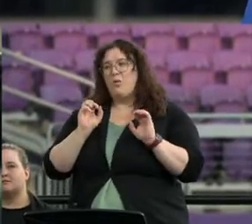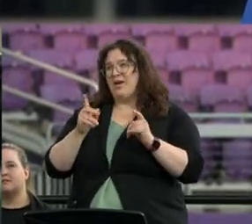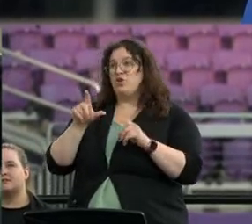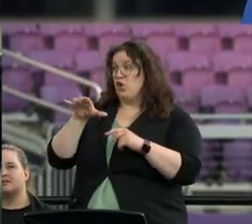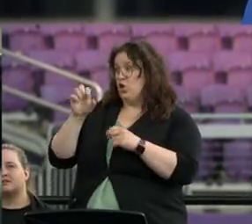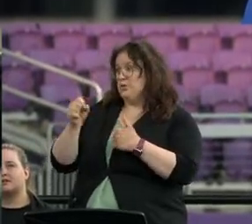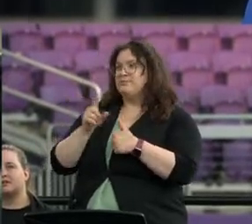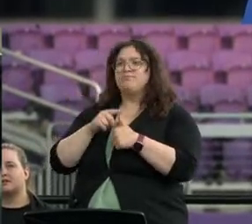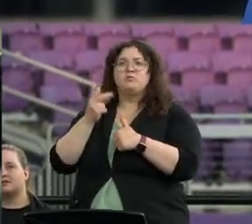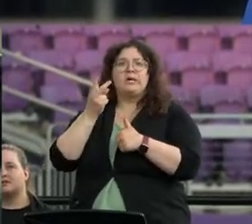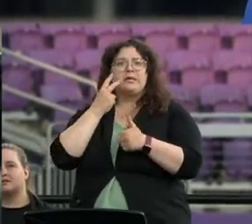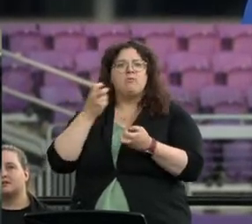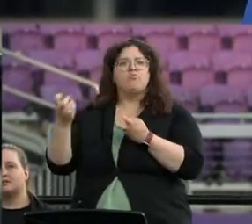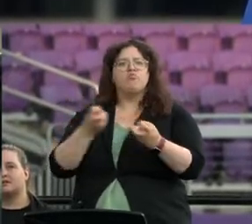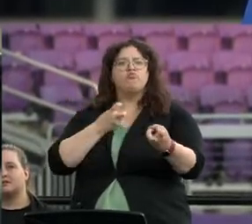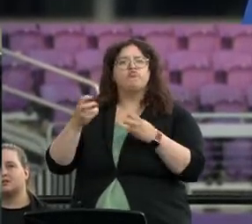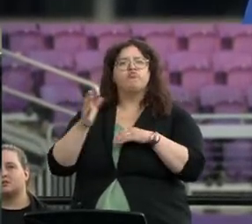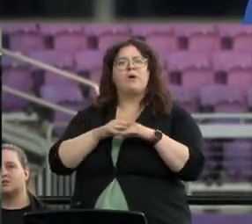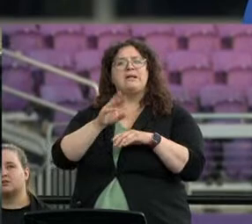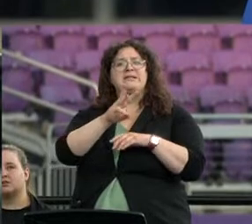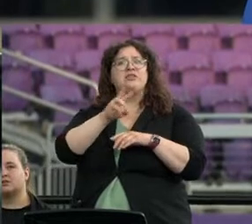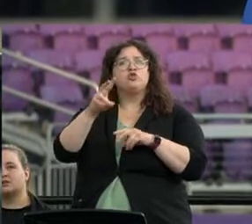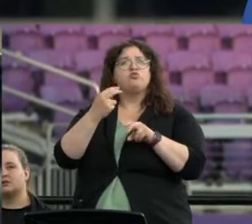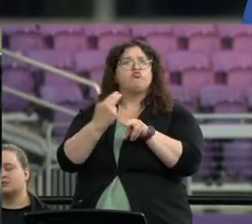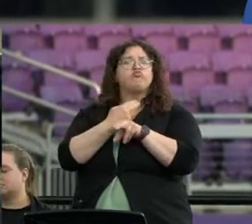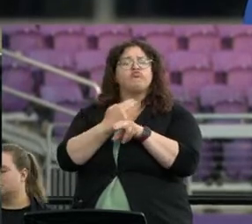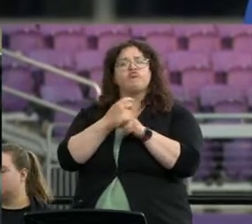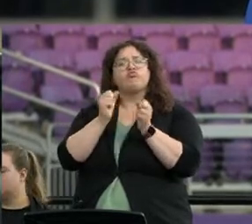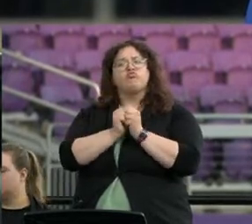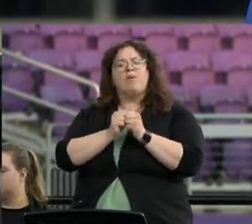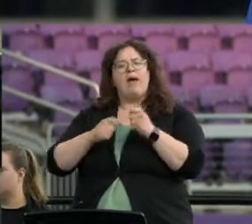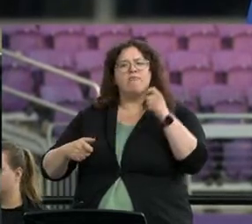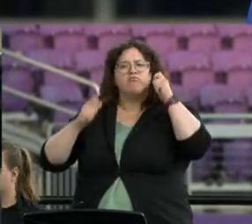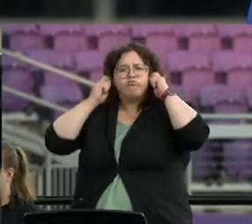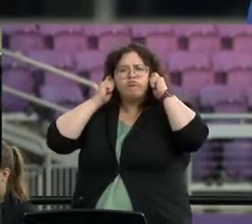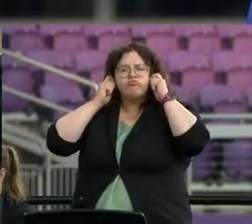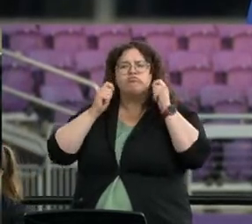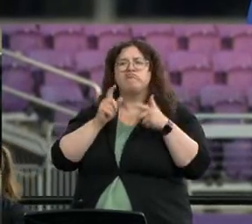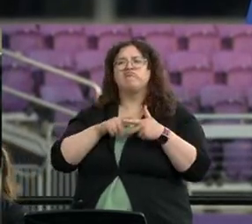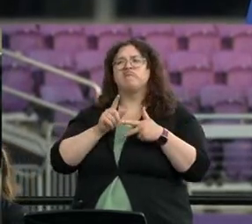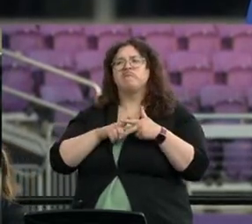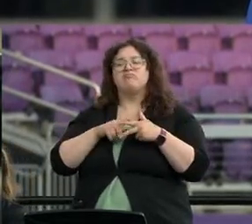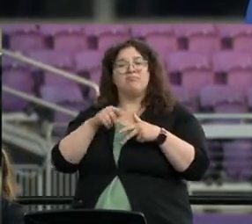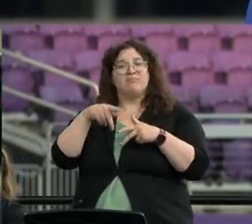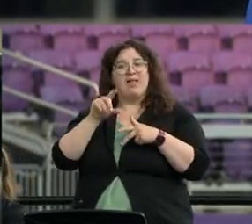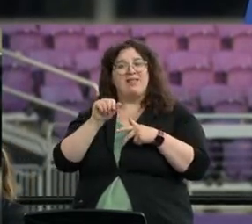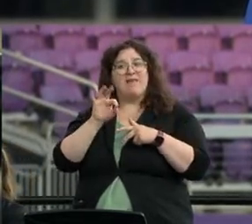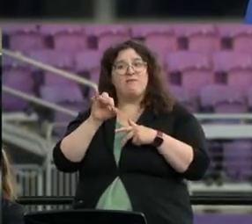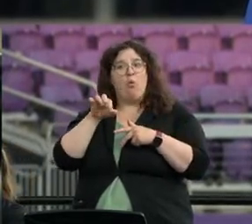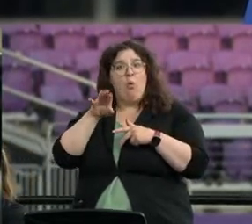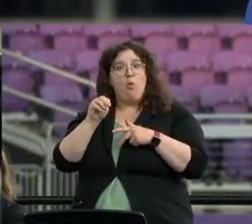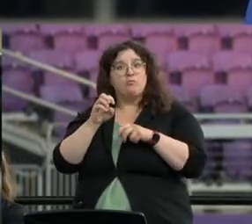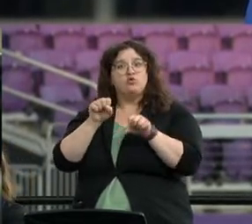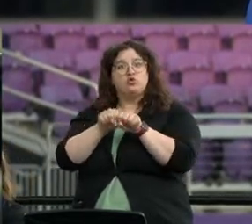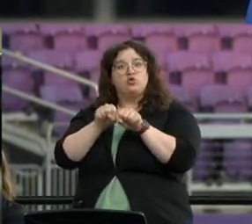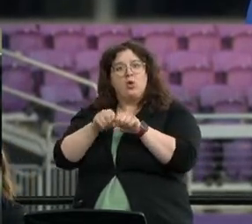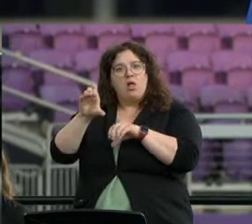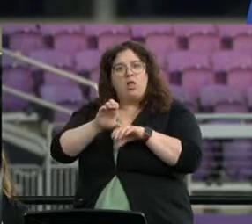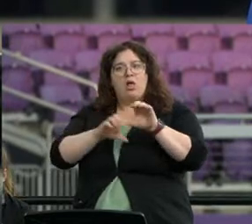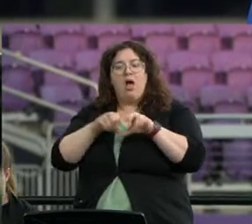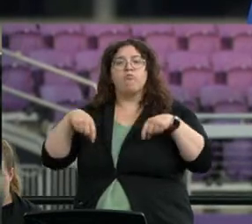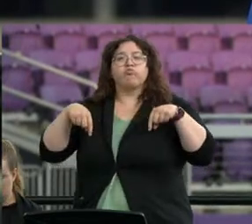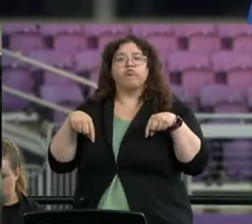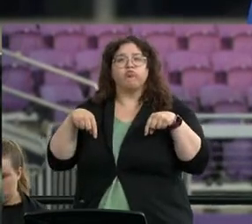can be seen rollerblading on 62 with his Walkman, received platform shoe inserts from the Vantage class, has